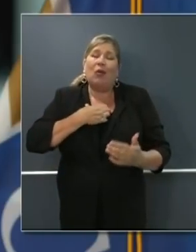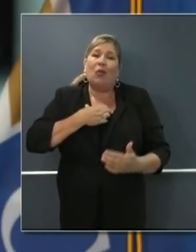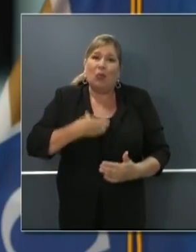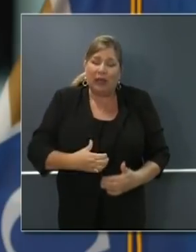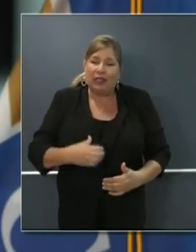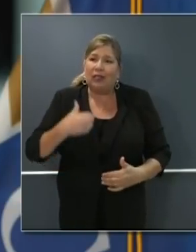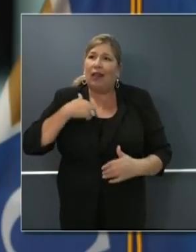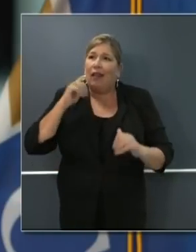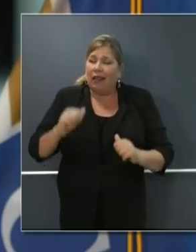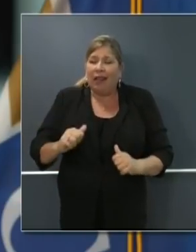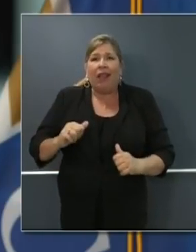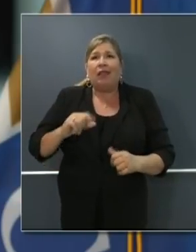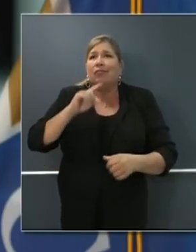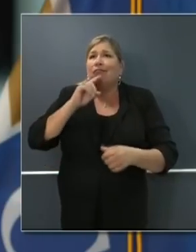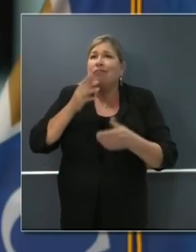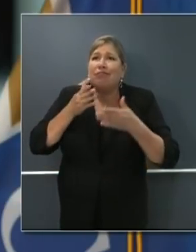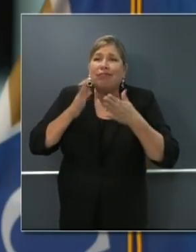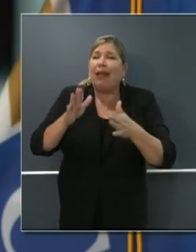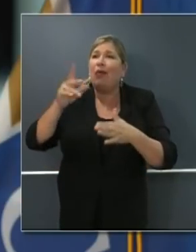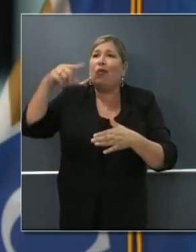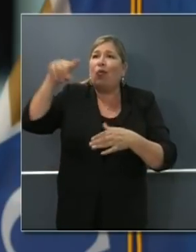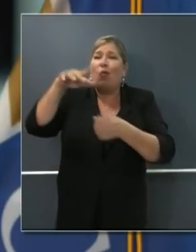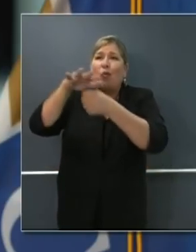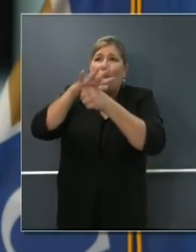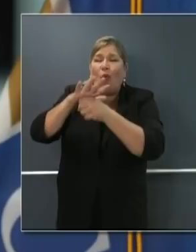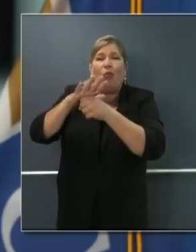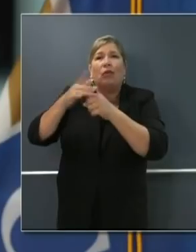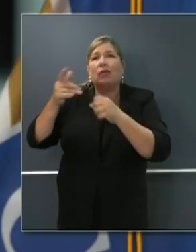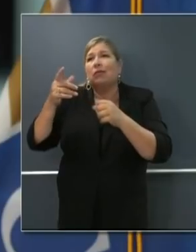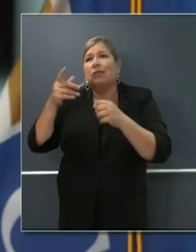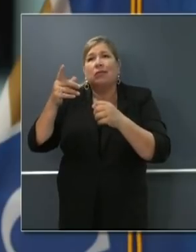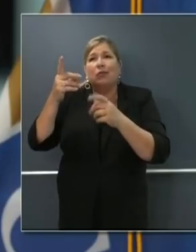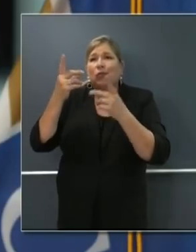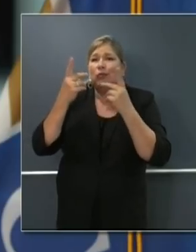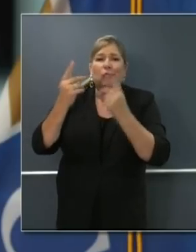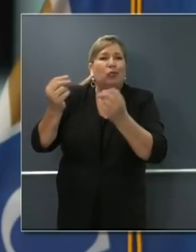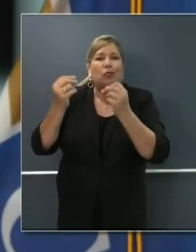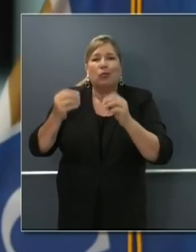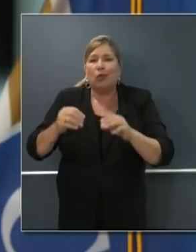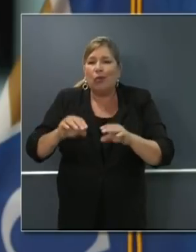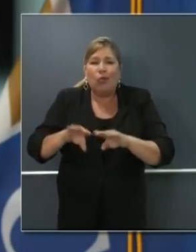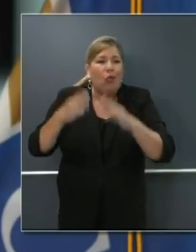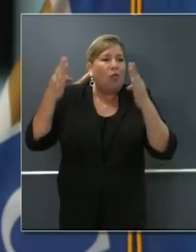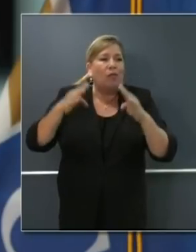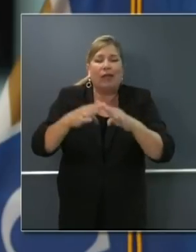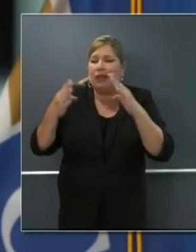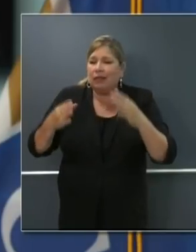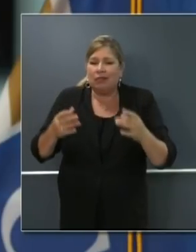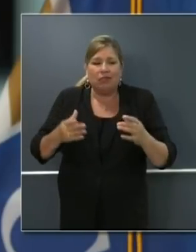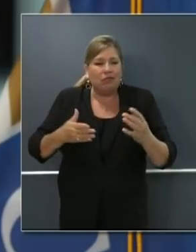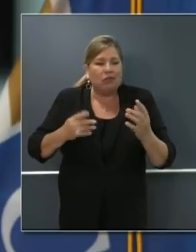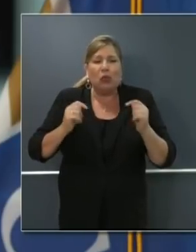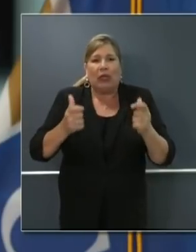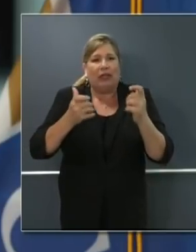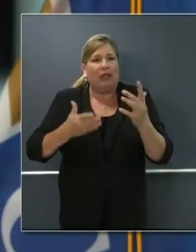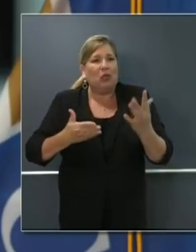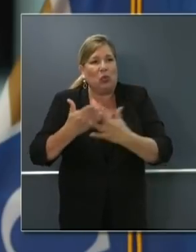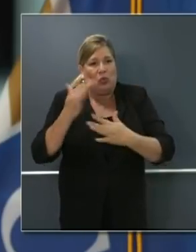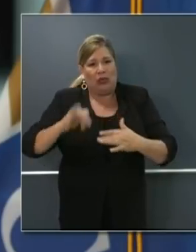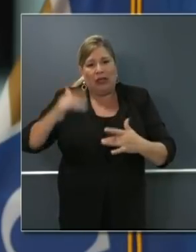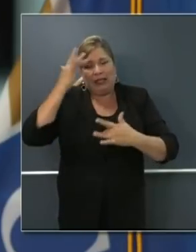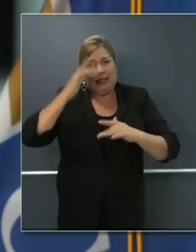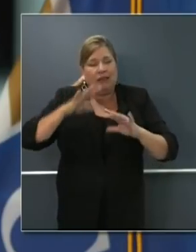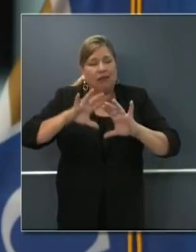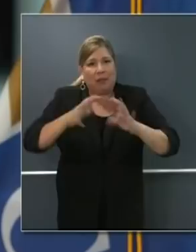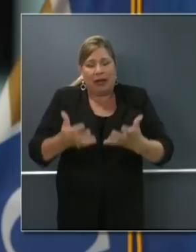those local elected officials and to help them, help all of us move through this pandemic. But we're not out of the woods.